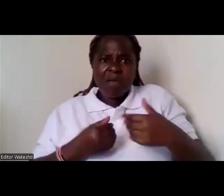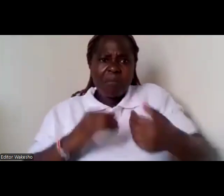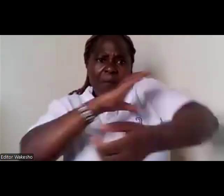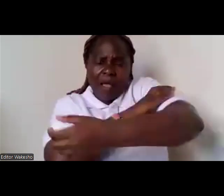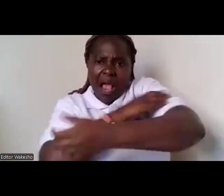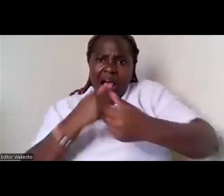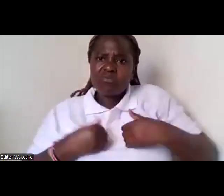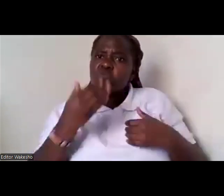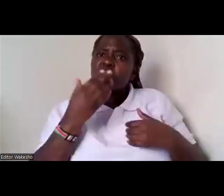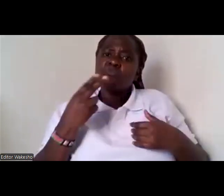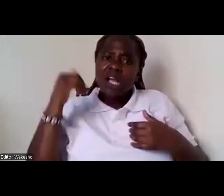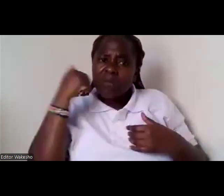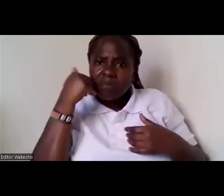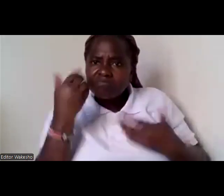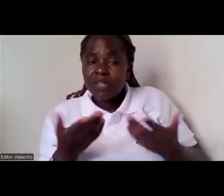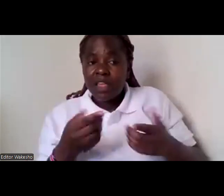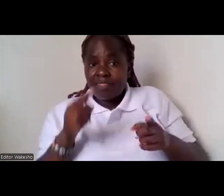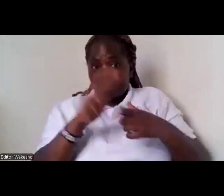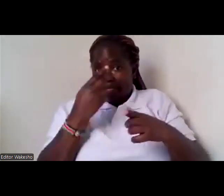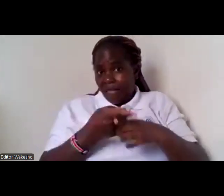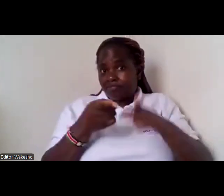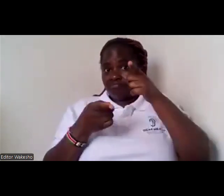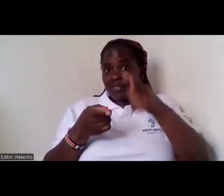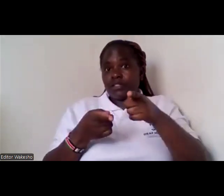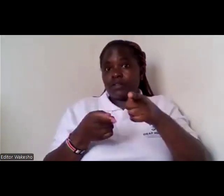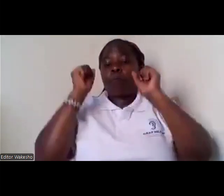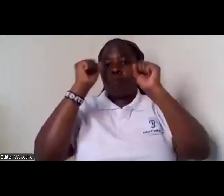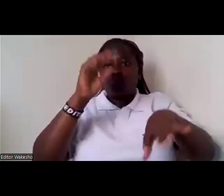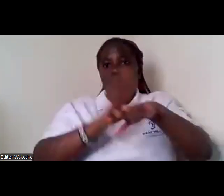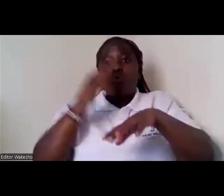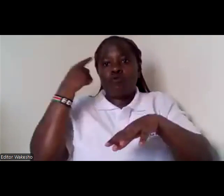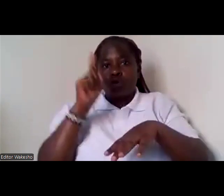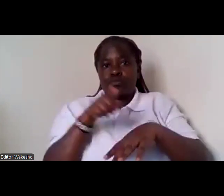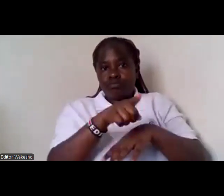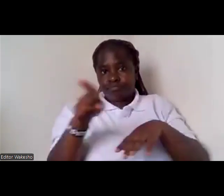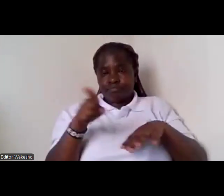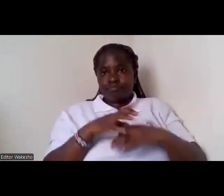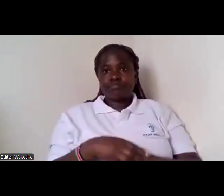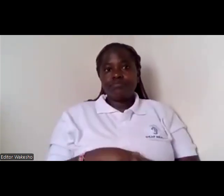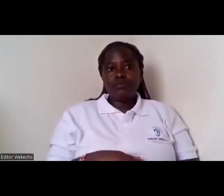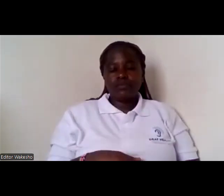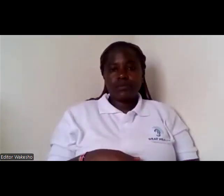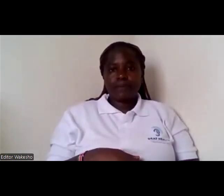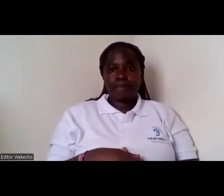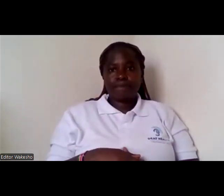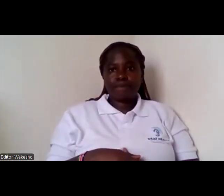have ever had a blood clot, this one would be a good option.